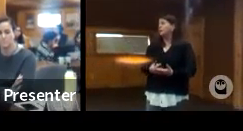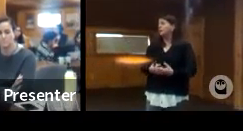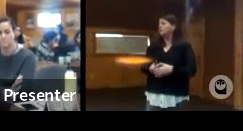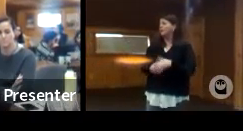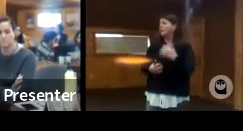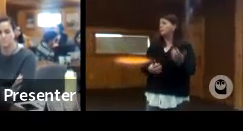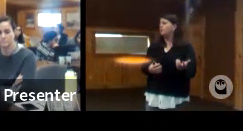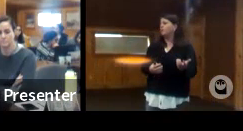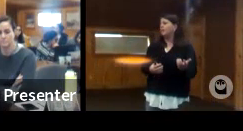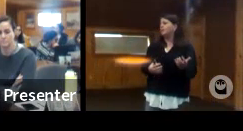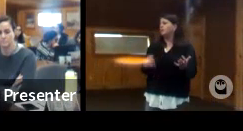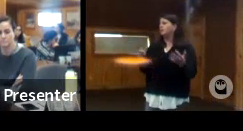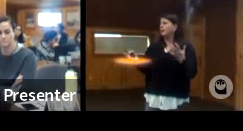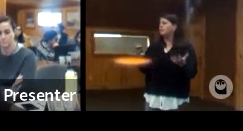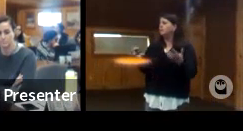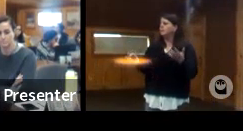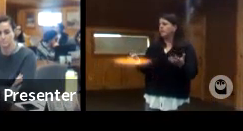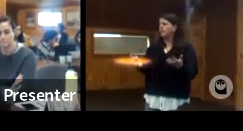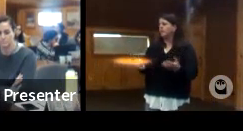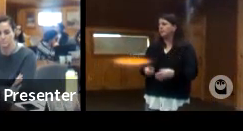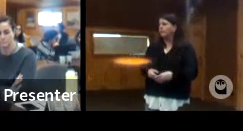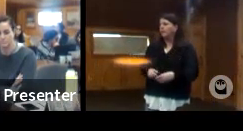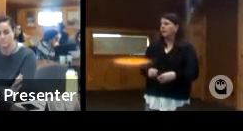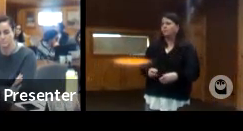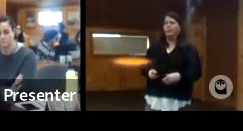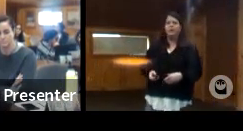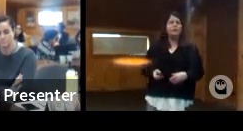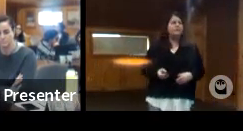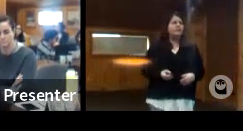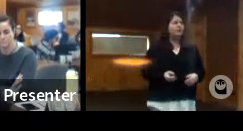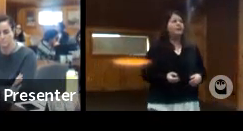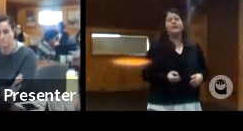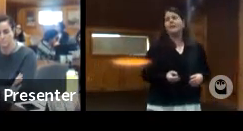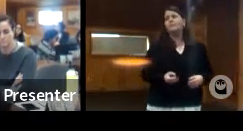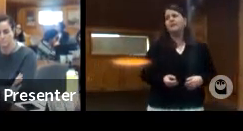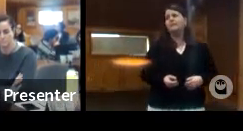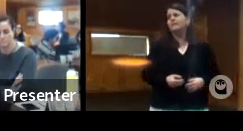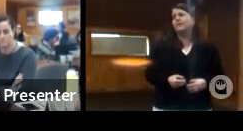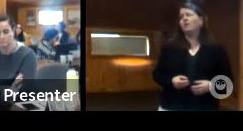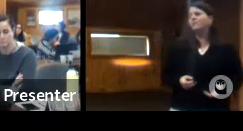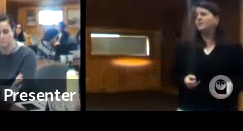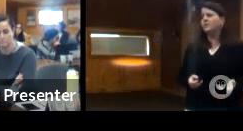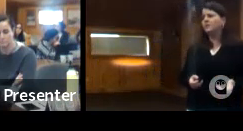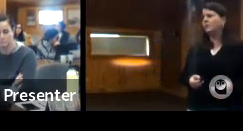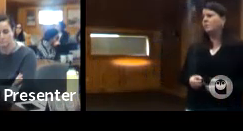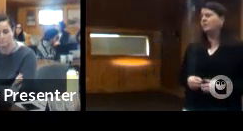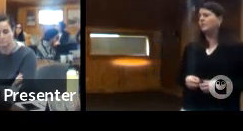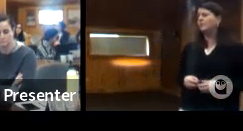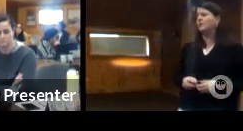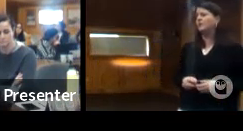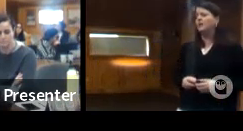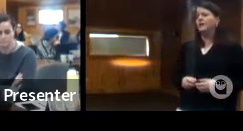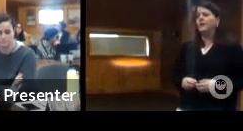times where you're testifying at a pretrial. So just have an understanding of where it's at. And again, that comes down to just that conversation with